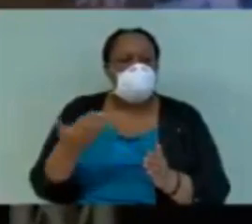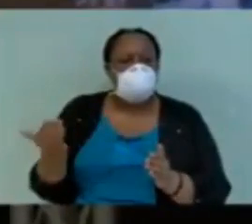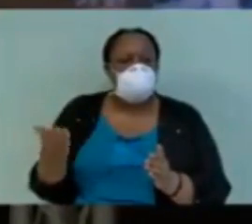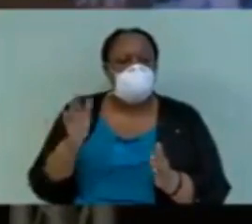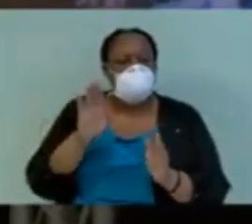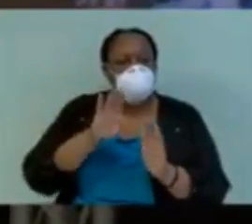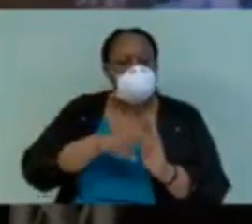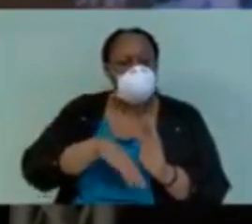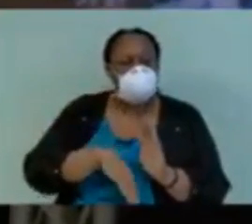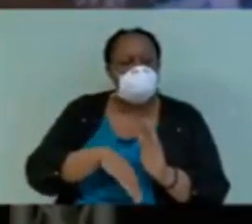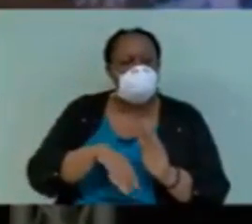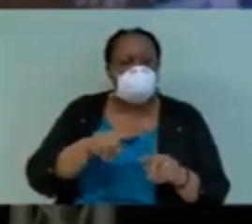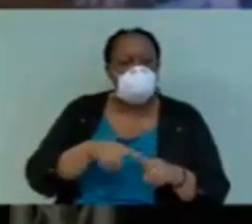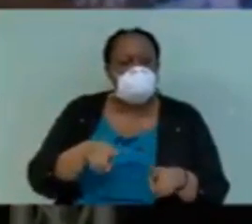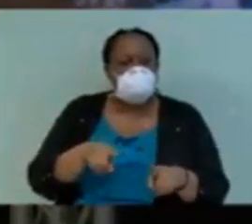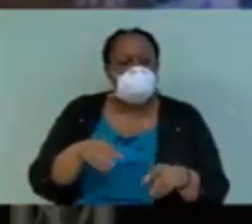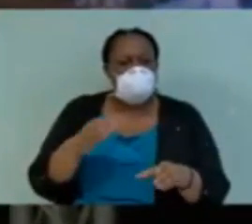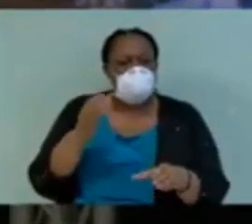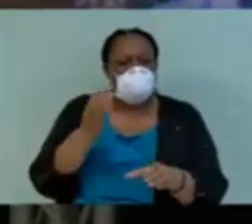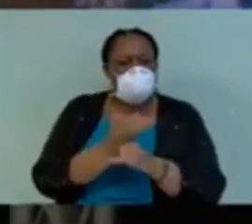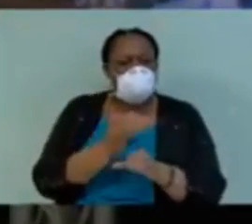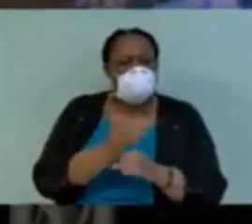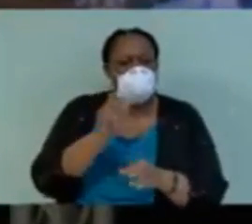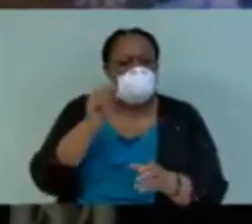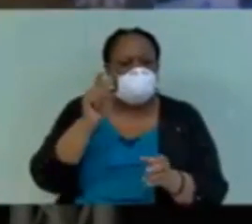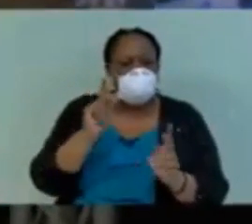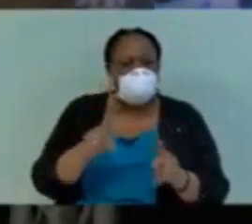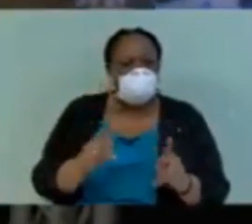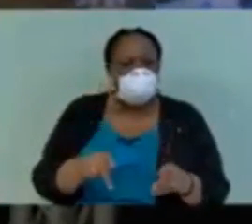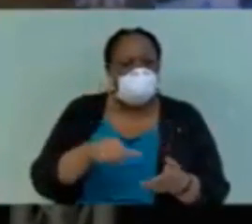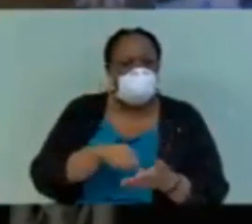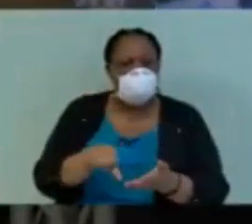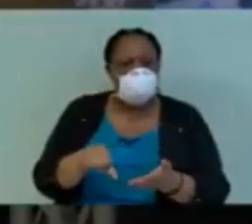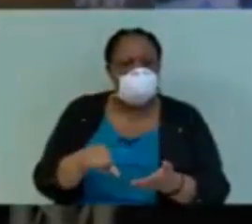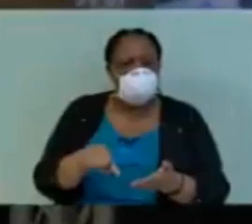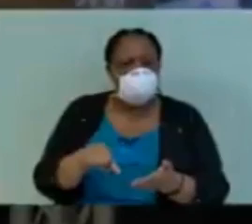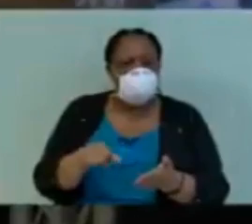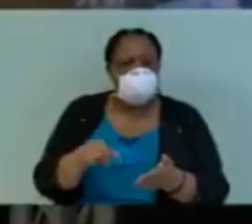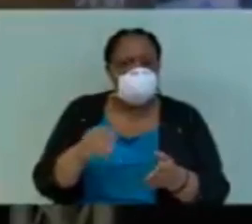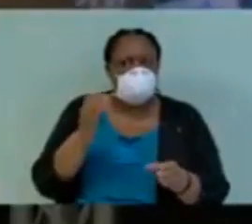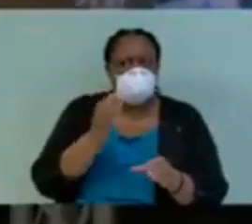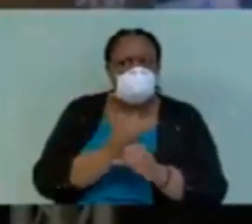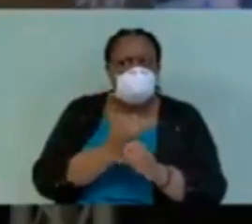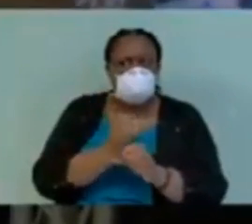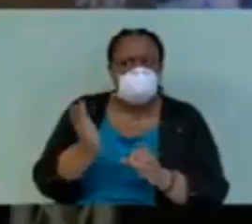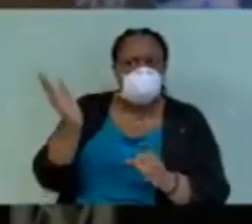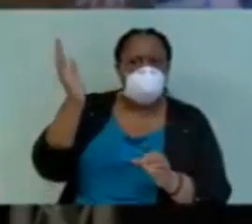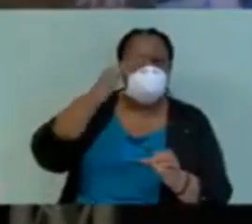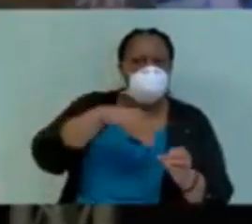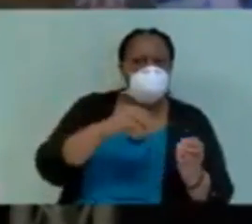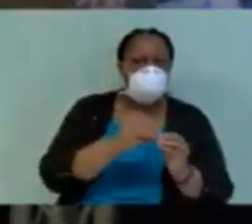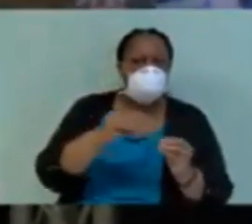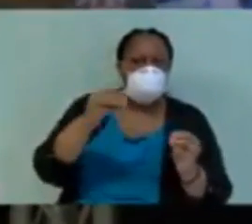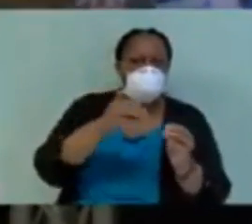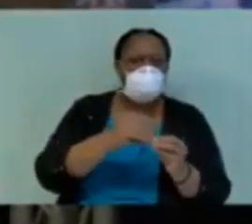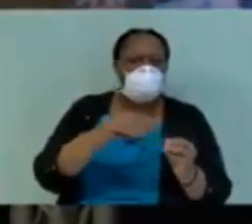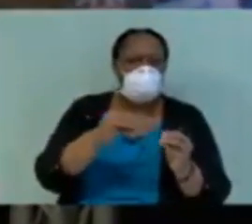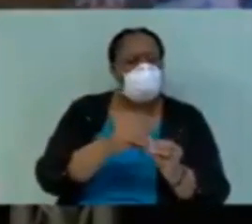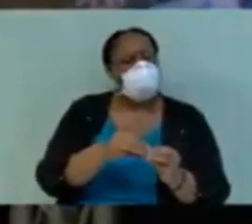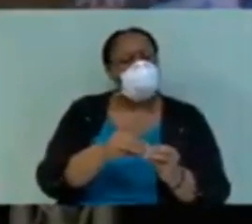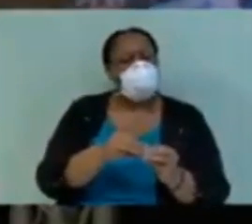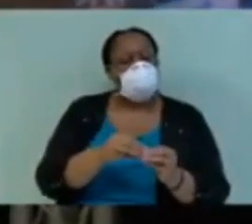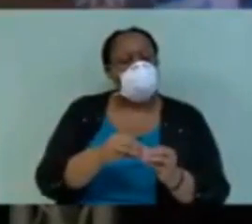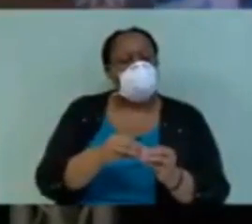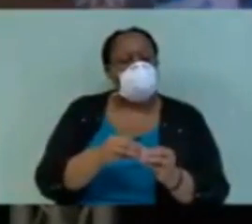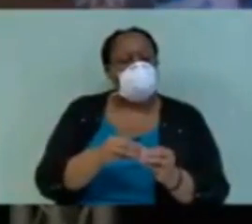And we would have noticed something that was very strange. The only area we did not have a decline in